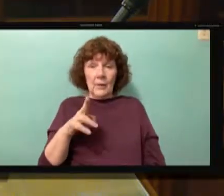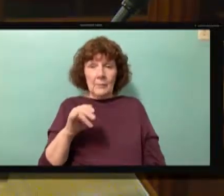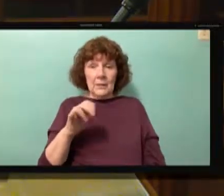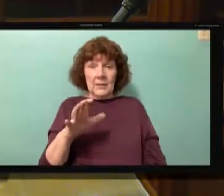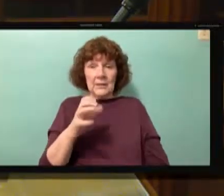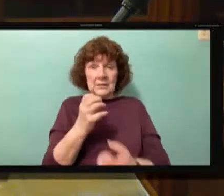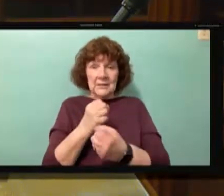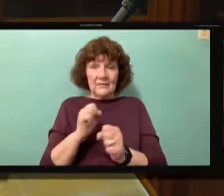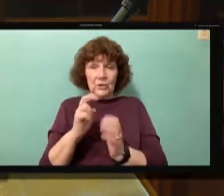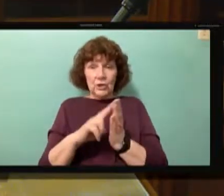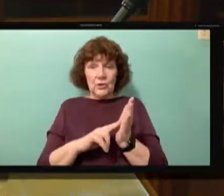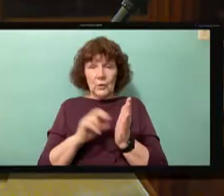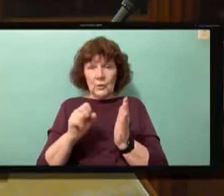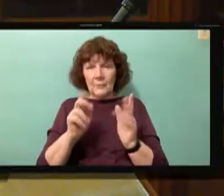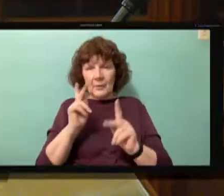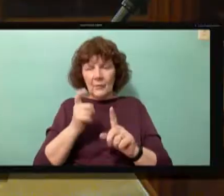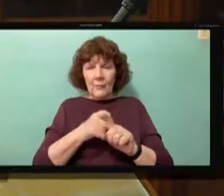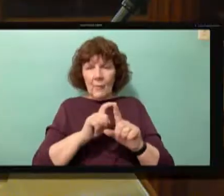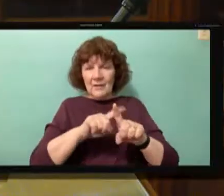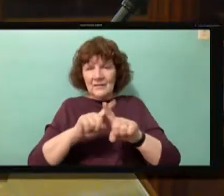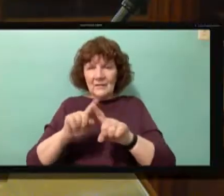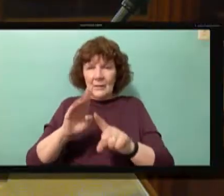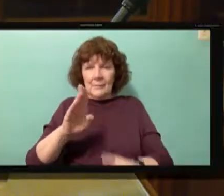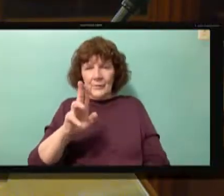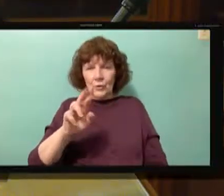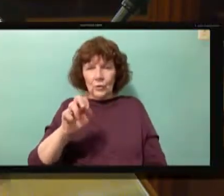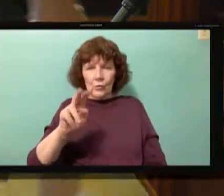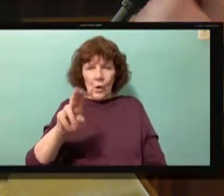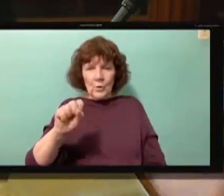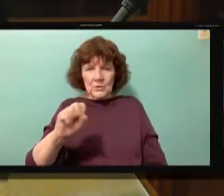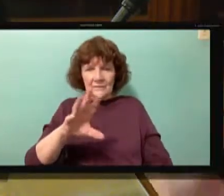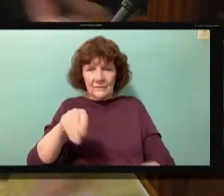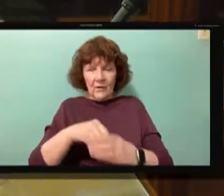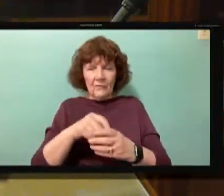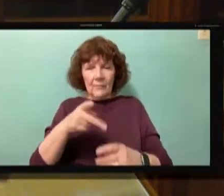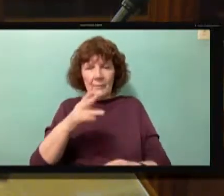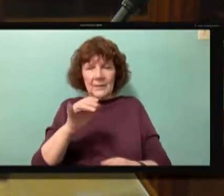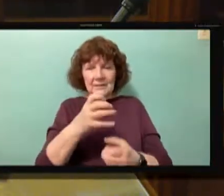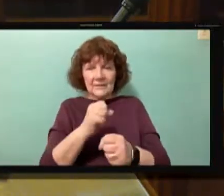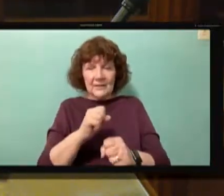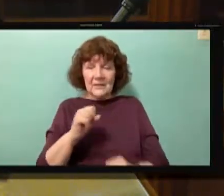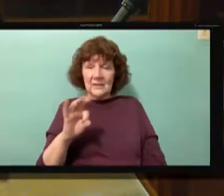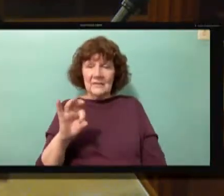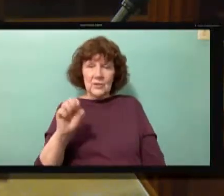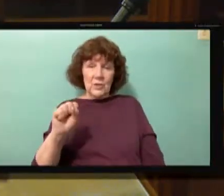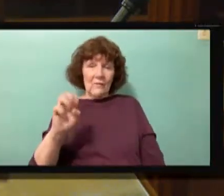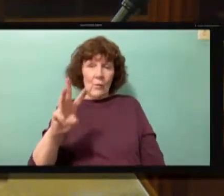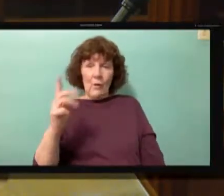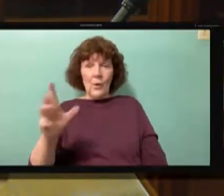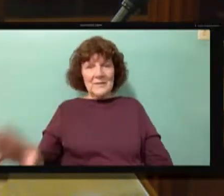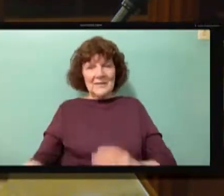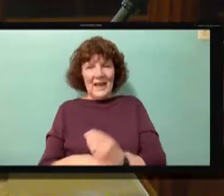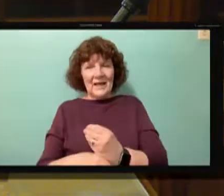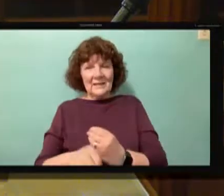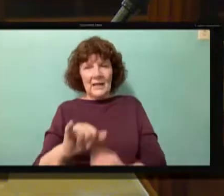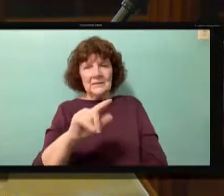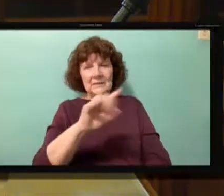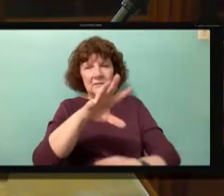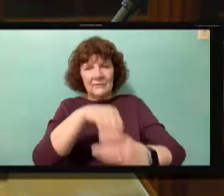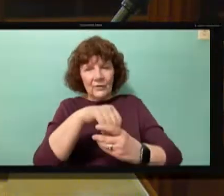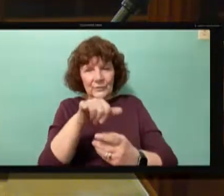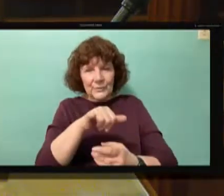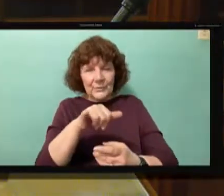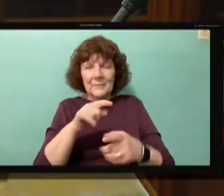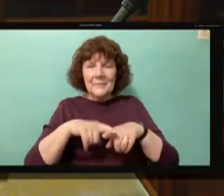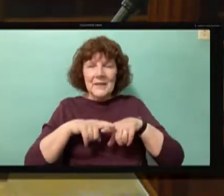the bureaus, right, in public safety. And if it's software, then again, you're always throwing in IT. So it really just depends